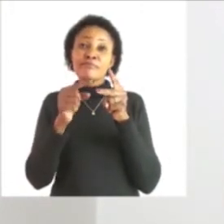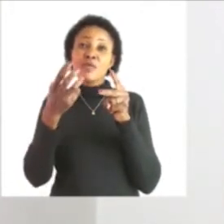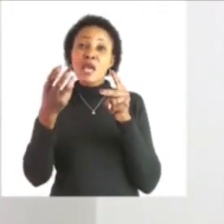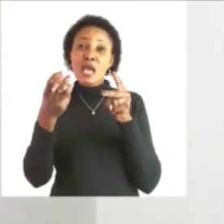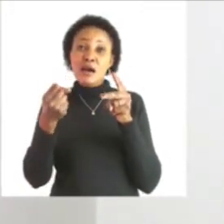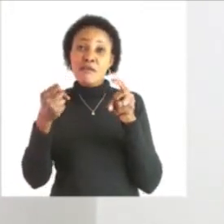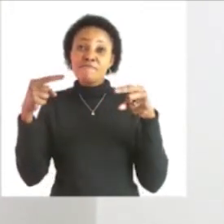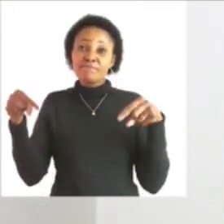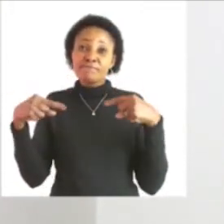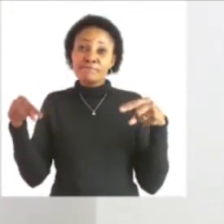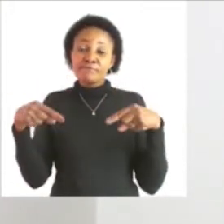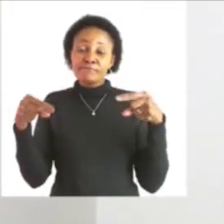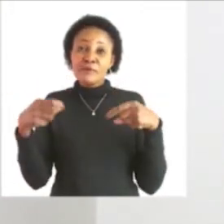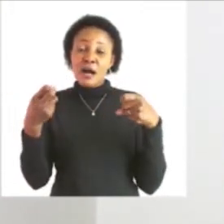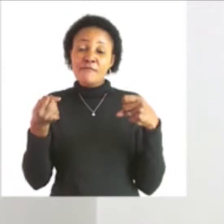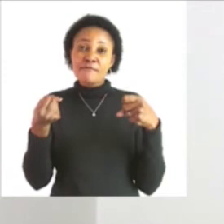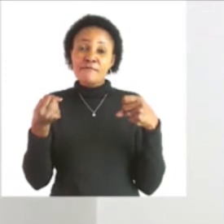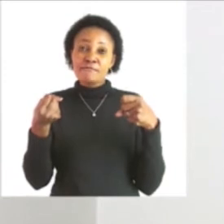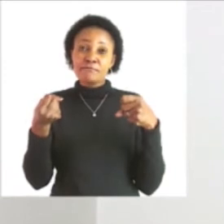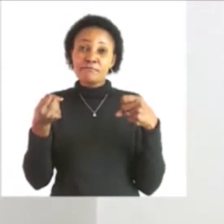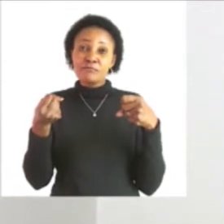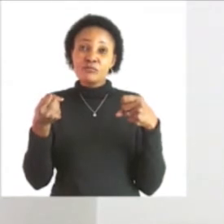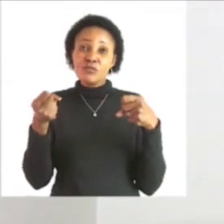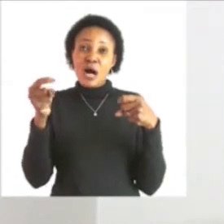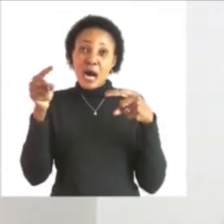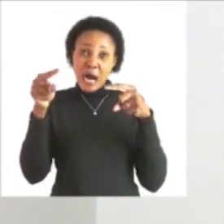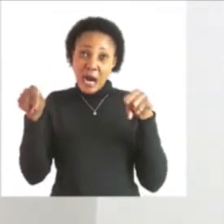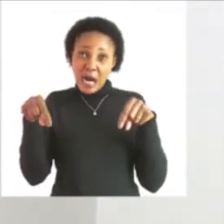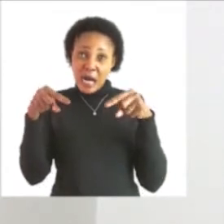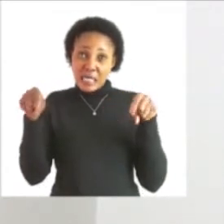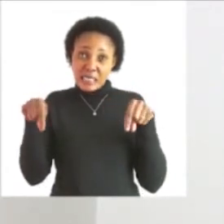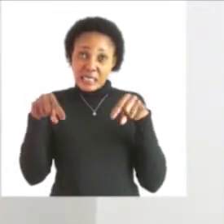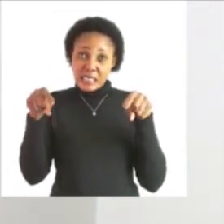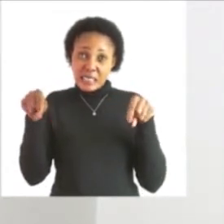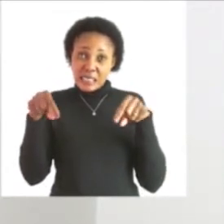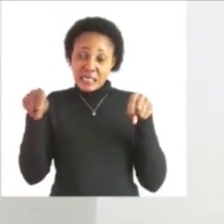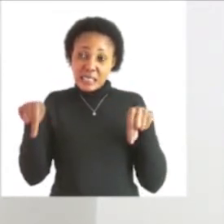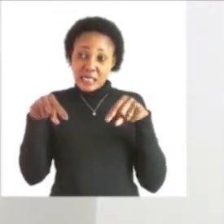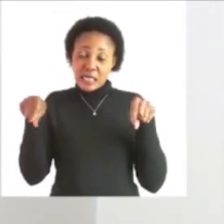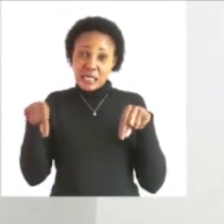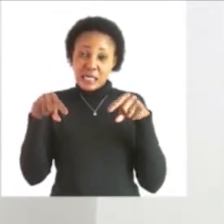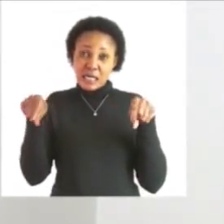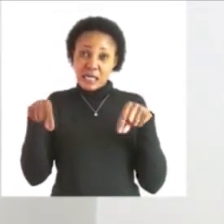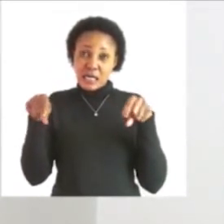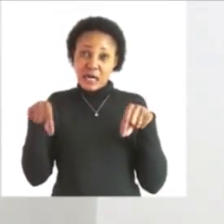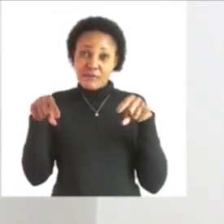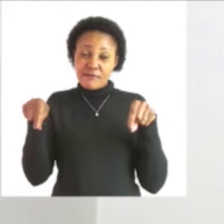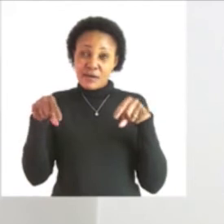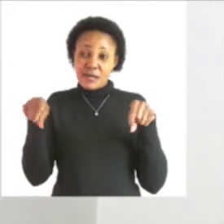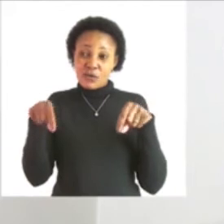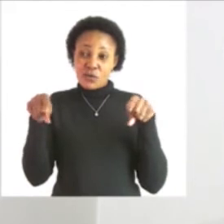has wheels. It has round wheels. This van